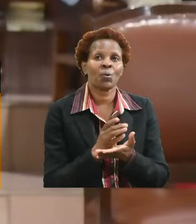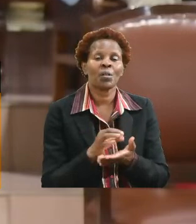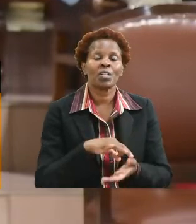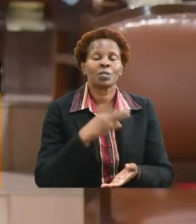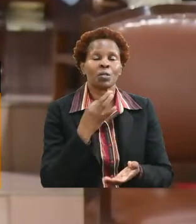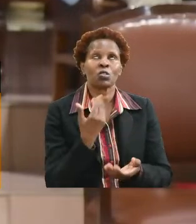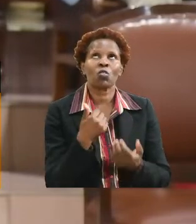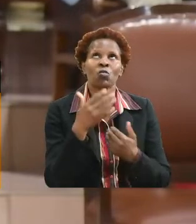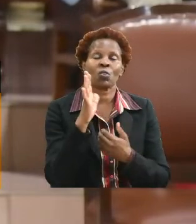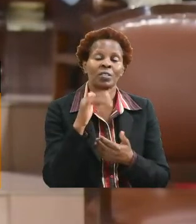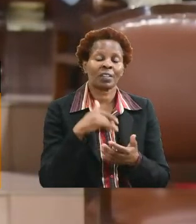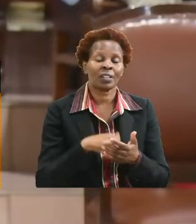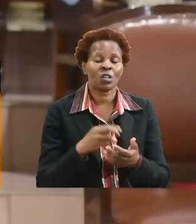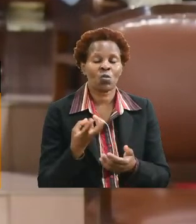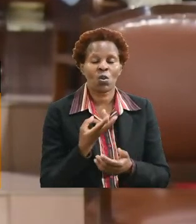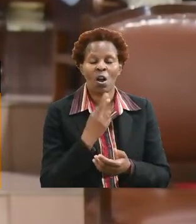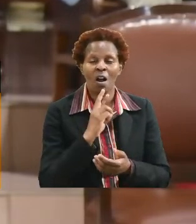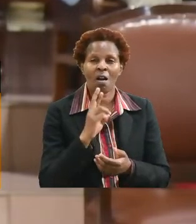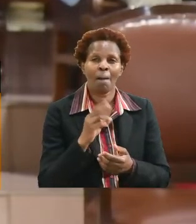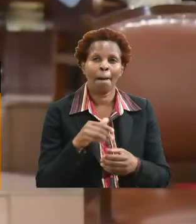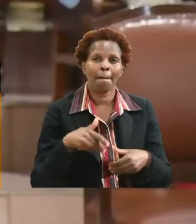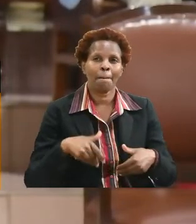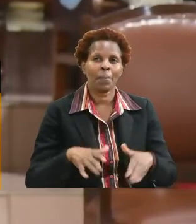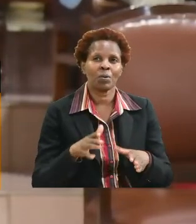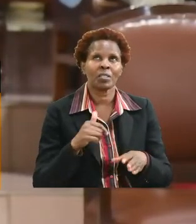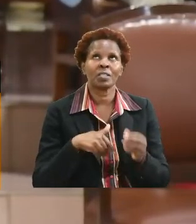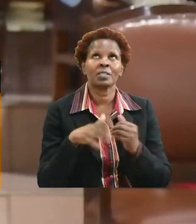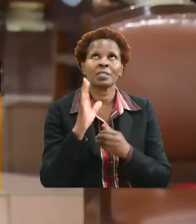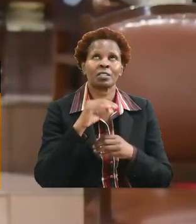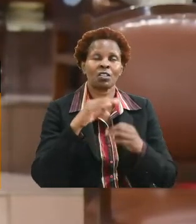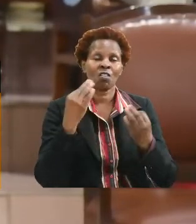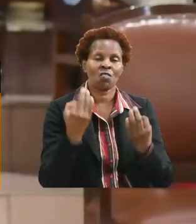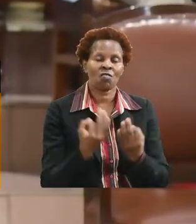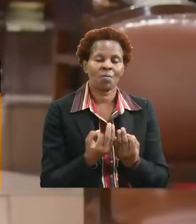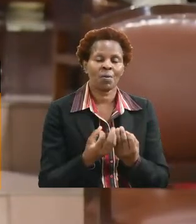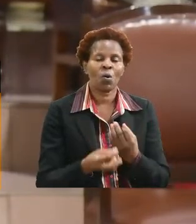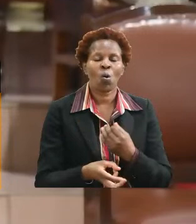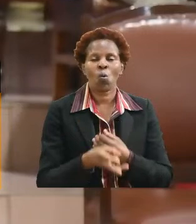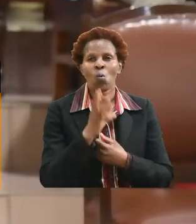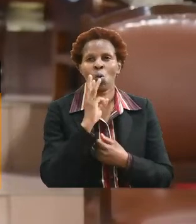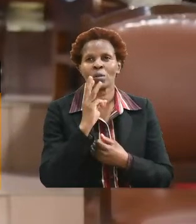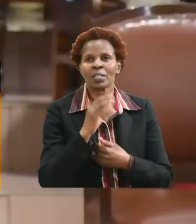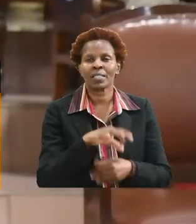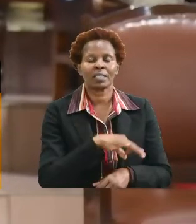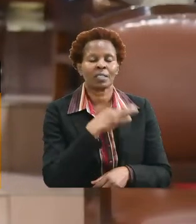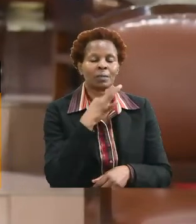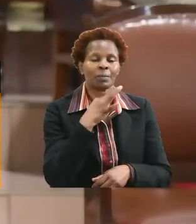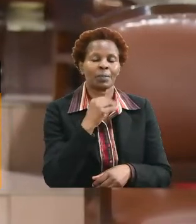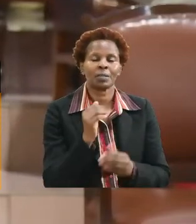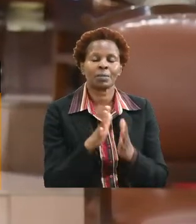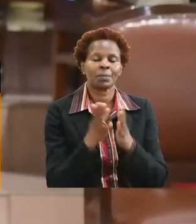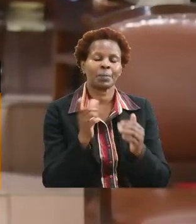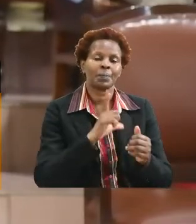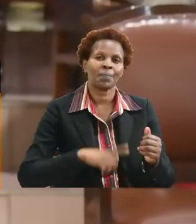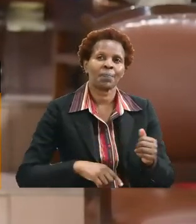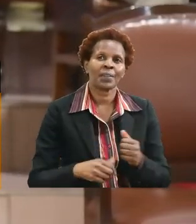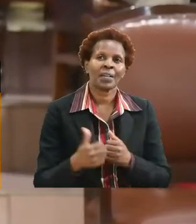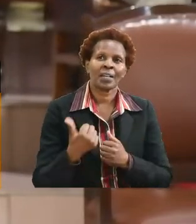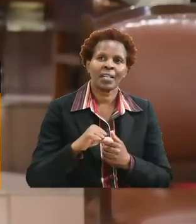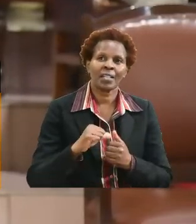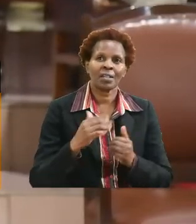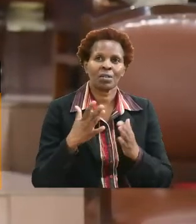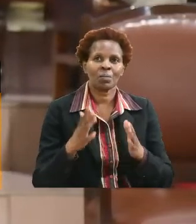born in the family of God. We are born of water and spirit. Praise be to God. So if there is anyone we